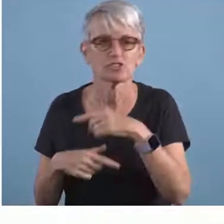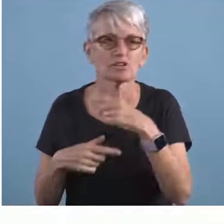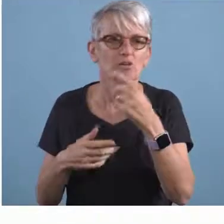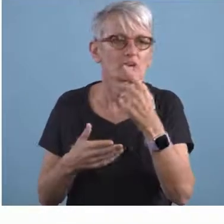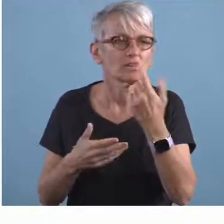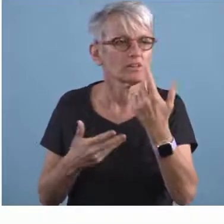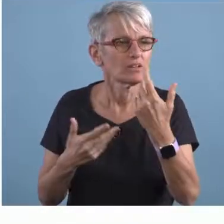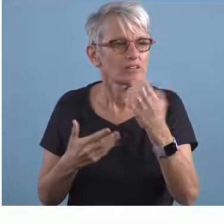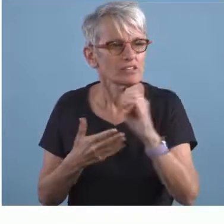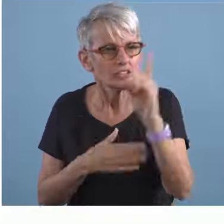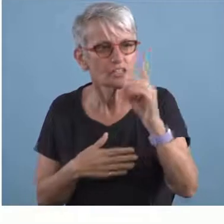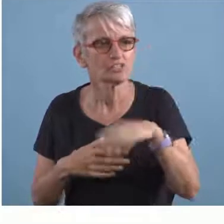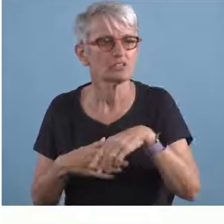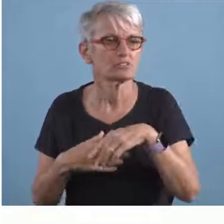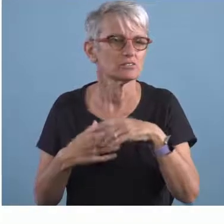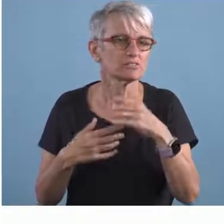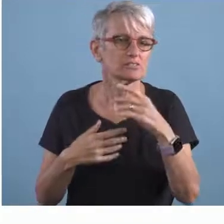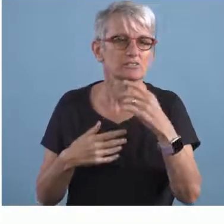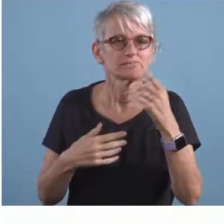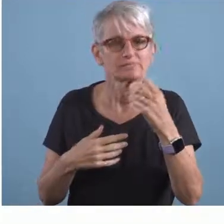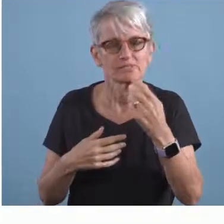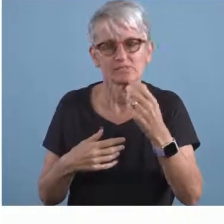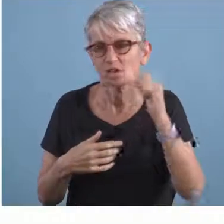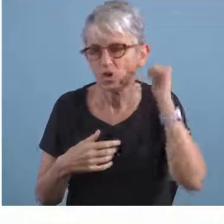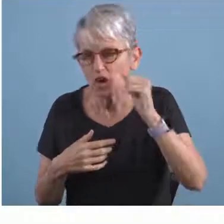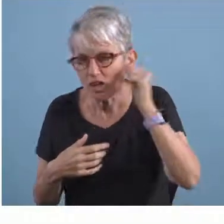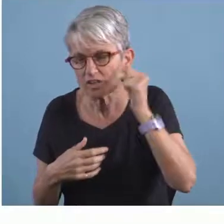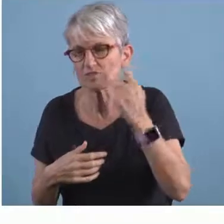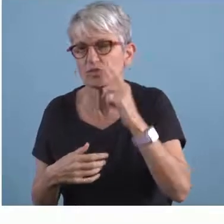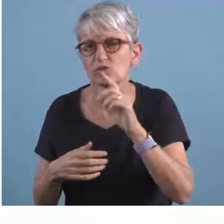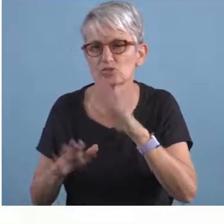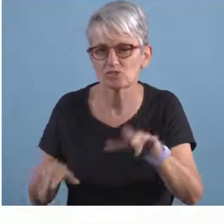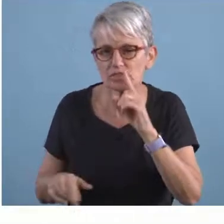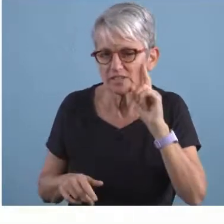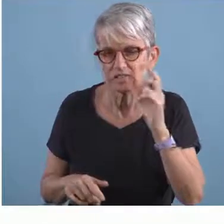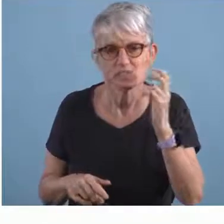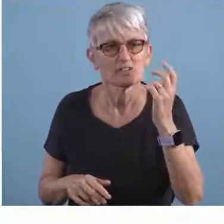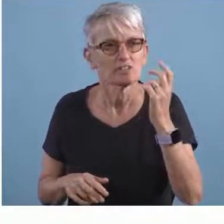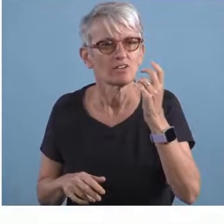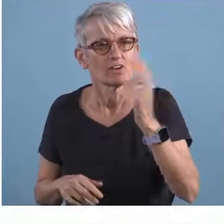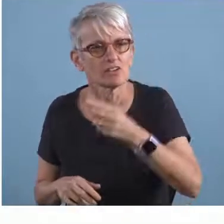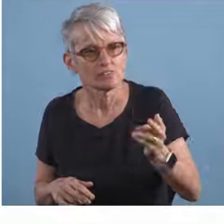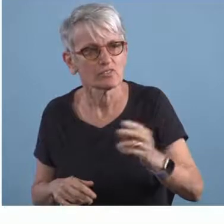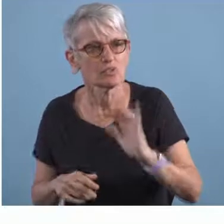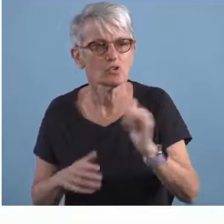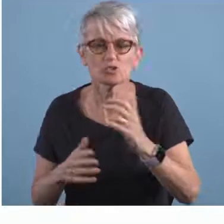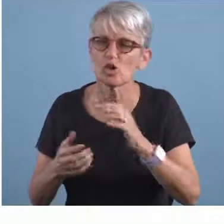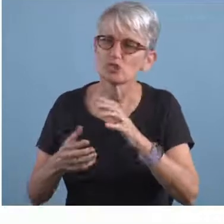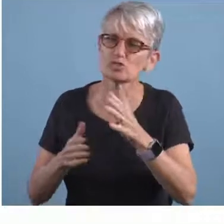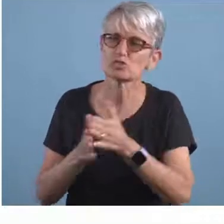for kids who are deaf and hard of hearing. Let's add in collaboration with the general education